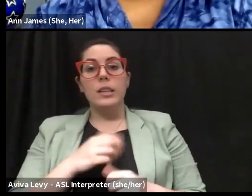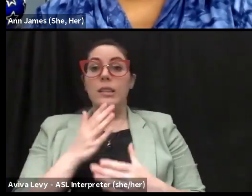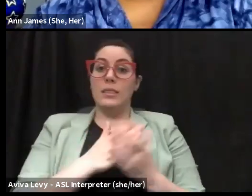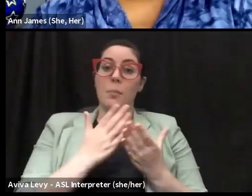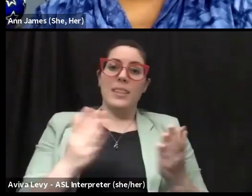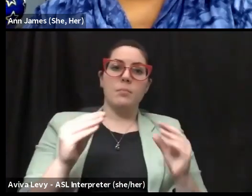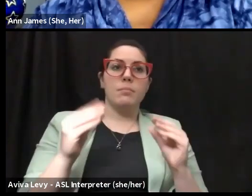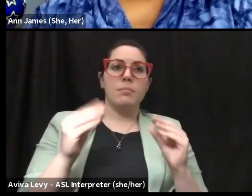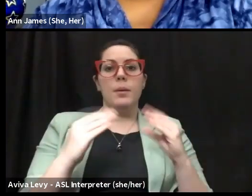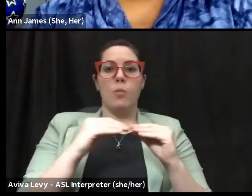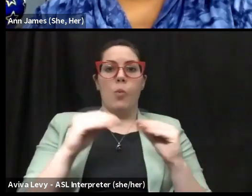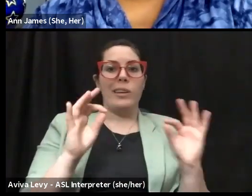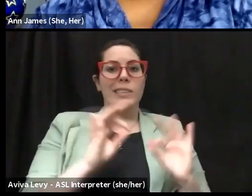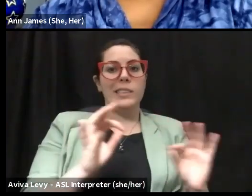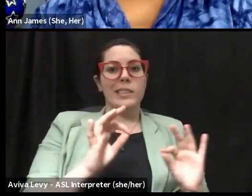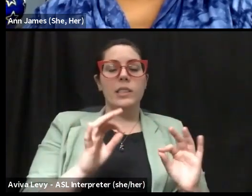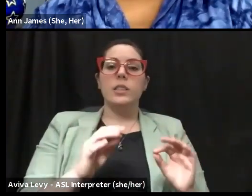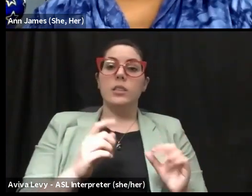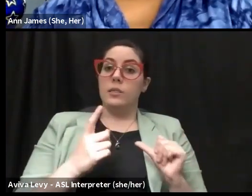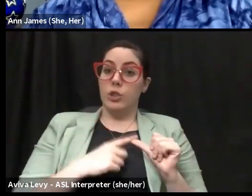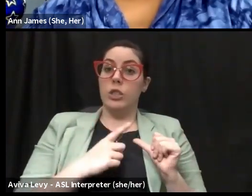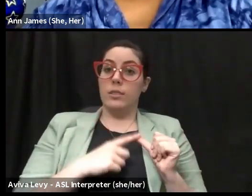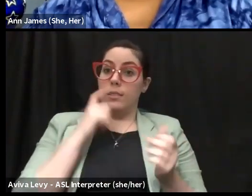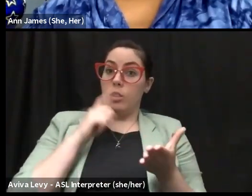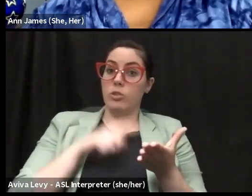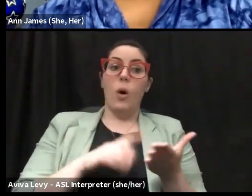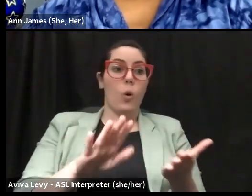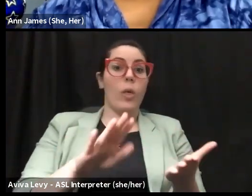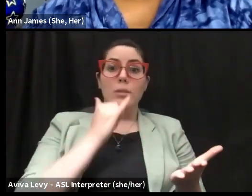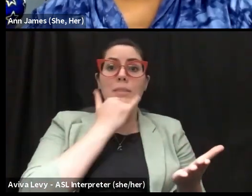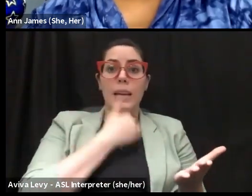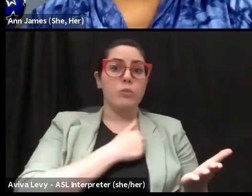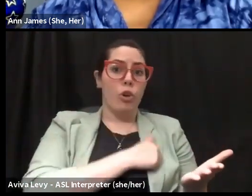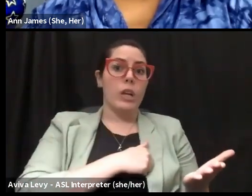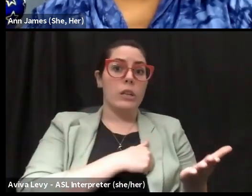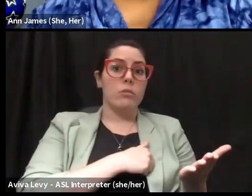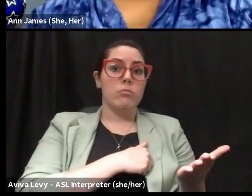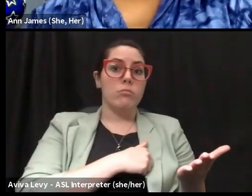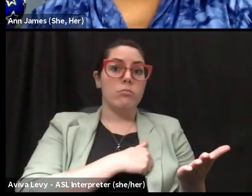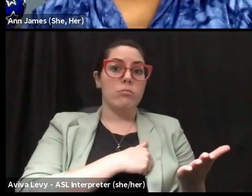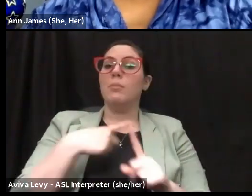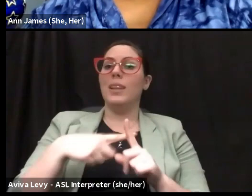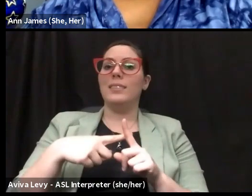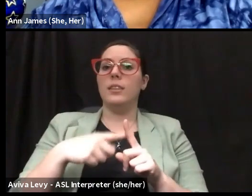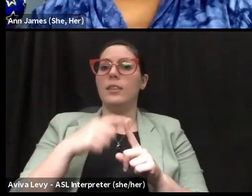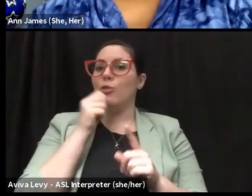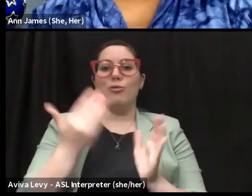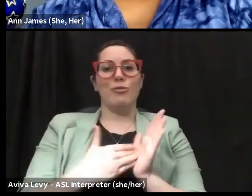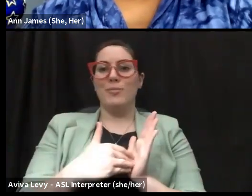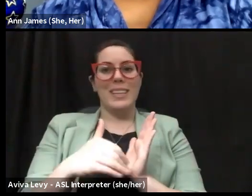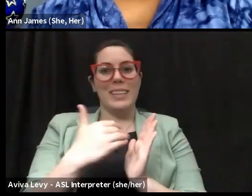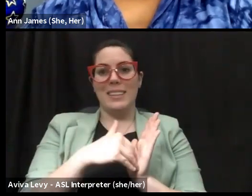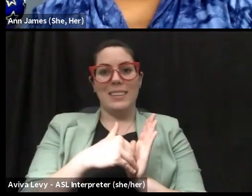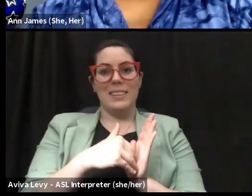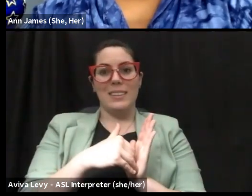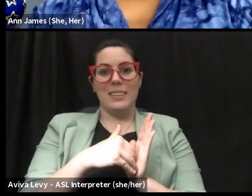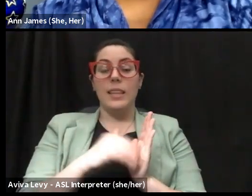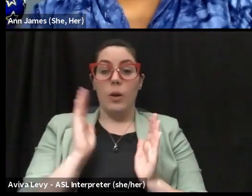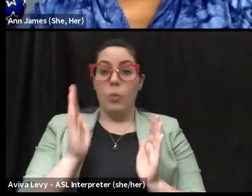that just acknowledging that this was a mistake and apologizing and then not repeating it can go so